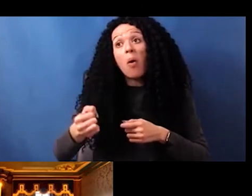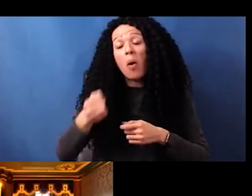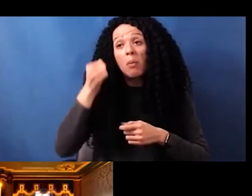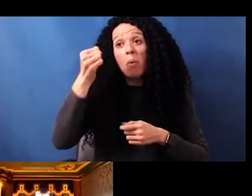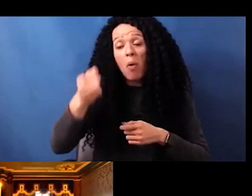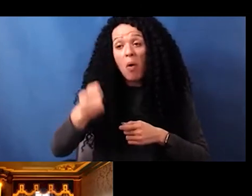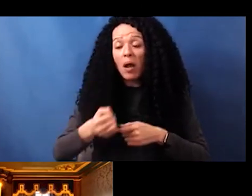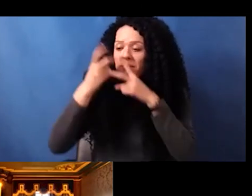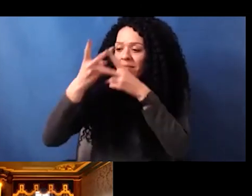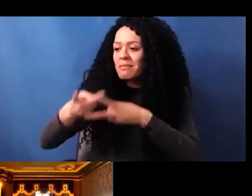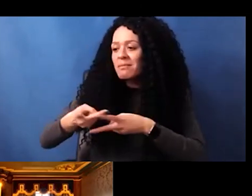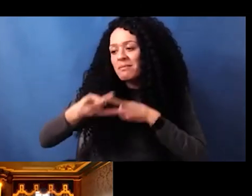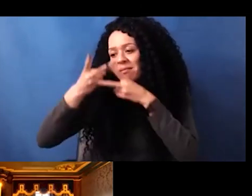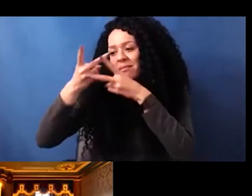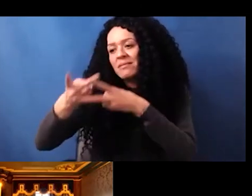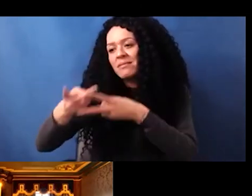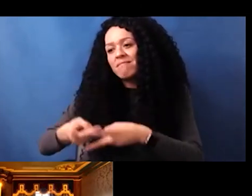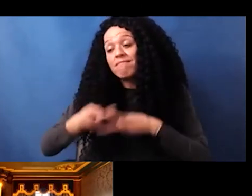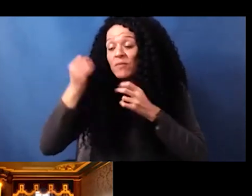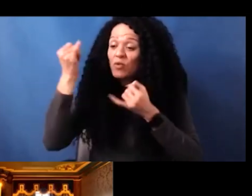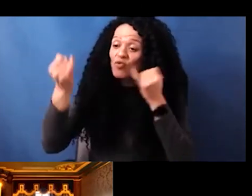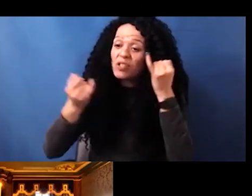herd boy on the